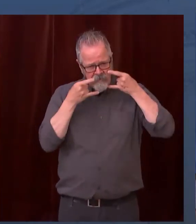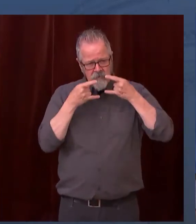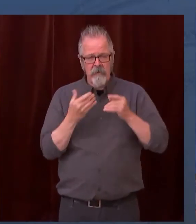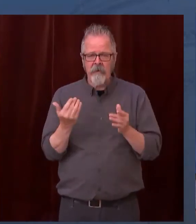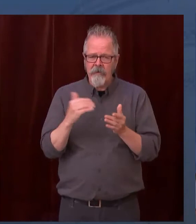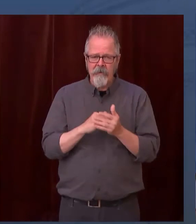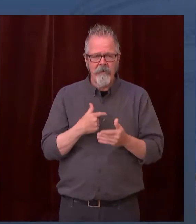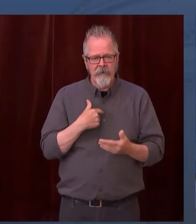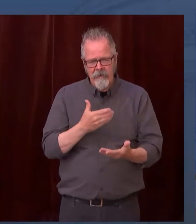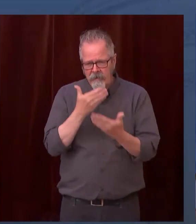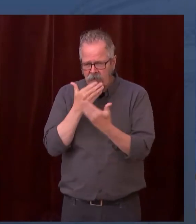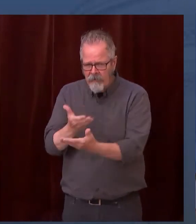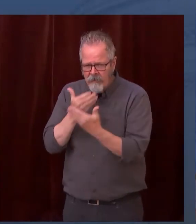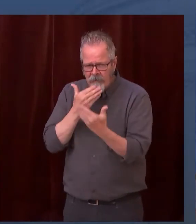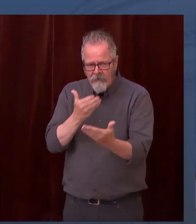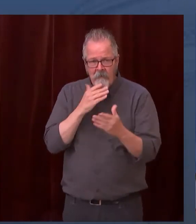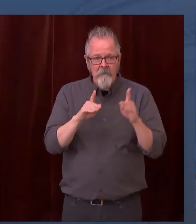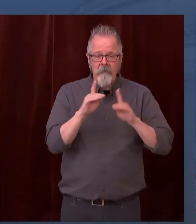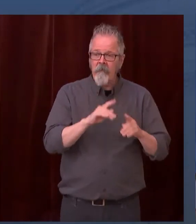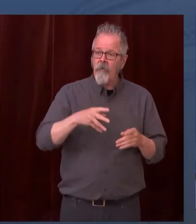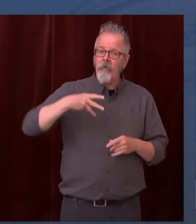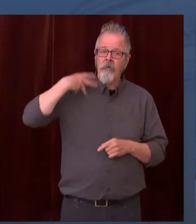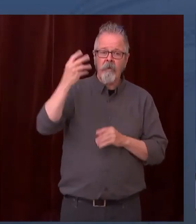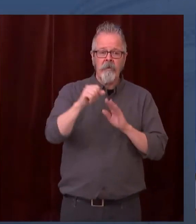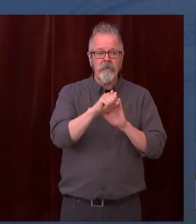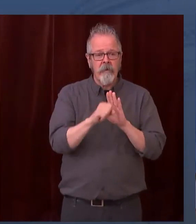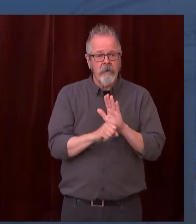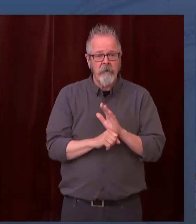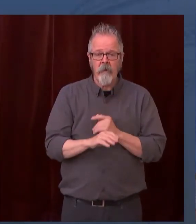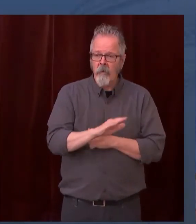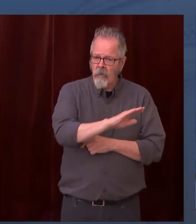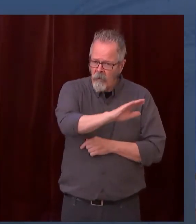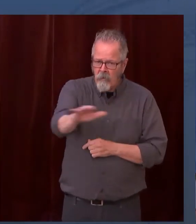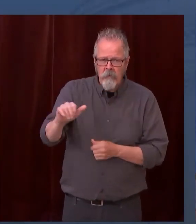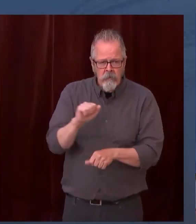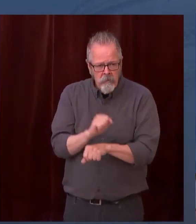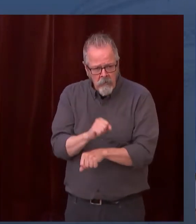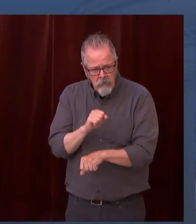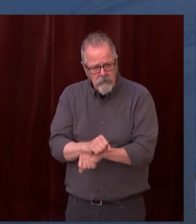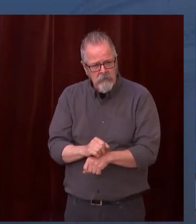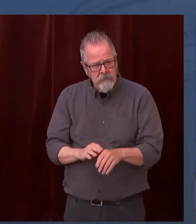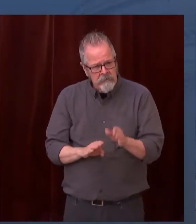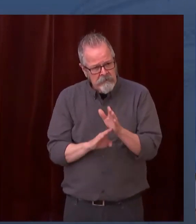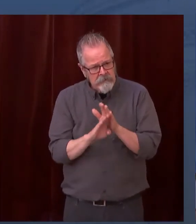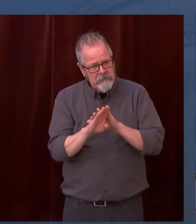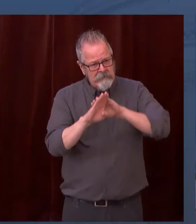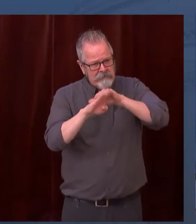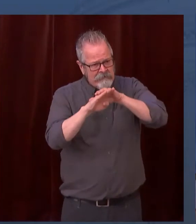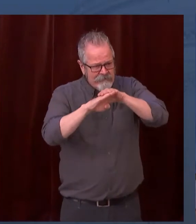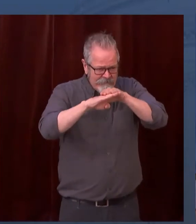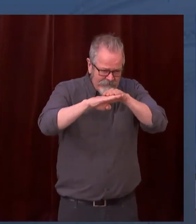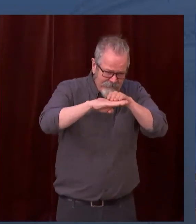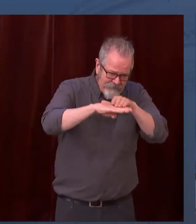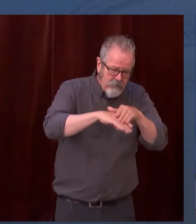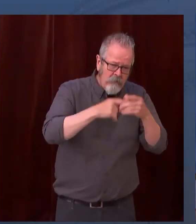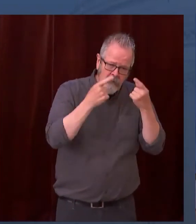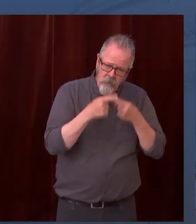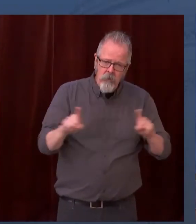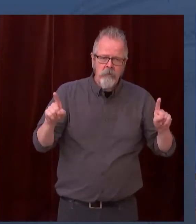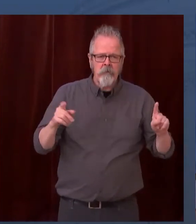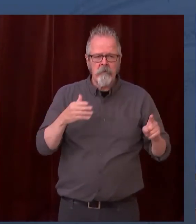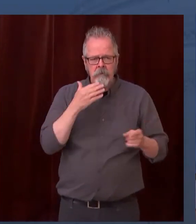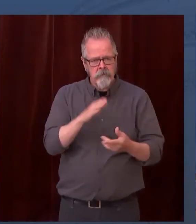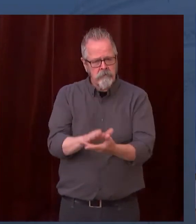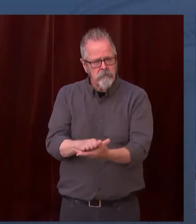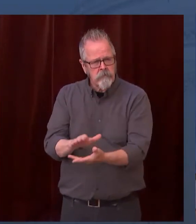did buckle down. They did follow our safe start rules. And if they continue to do that, given the